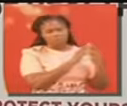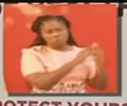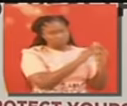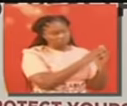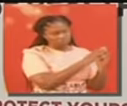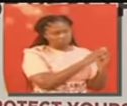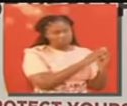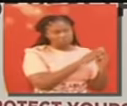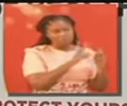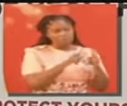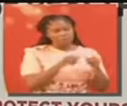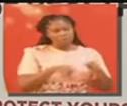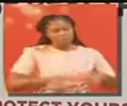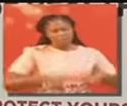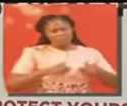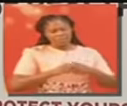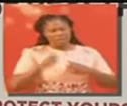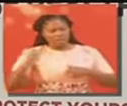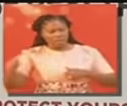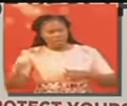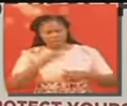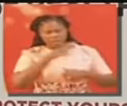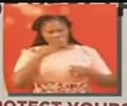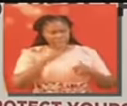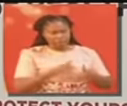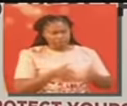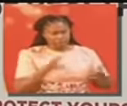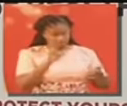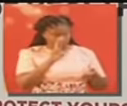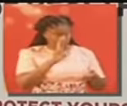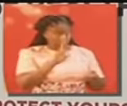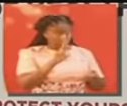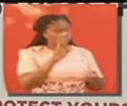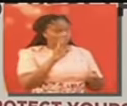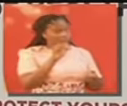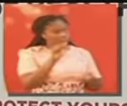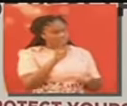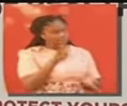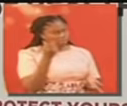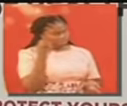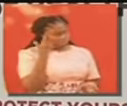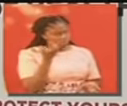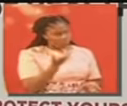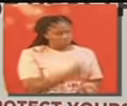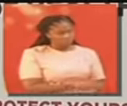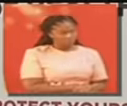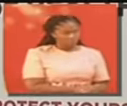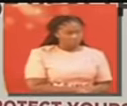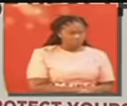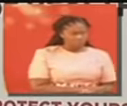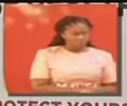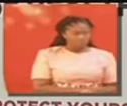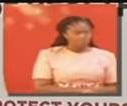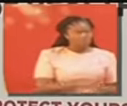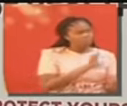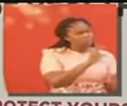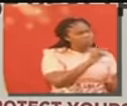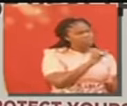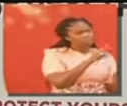curve. And I'd like to go back to that for one simple reason. So if we can pull the epi curve back up, that was slide number